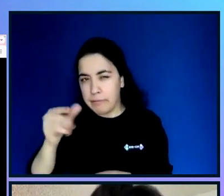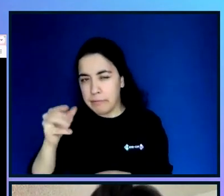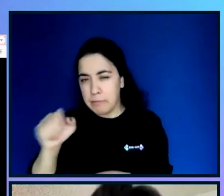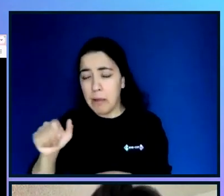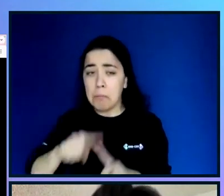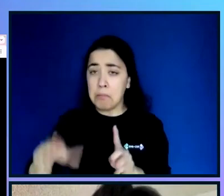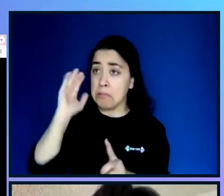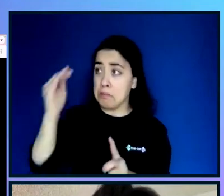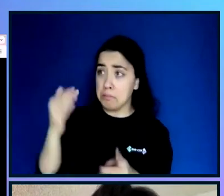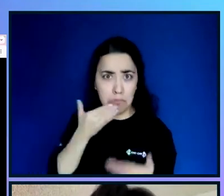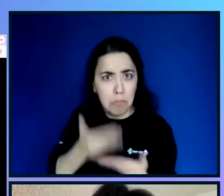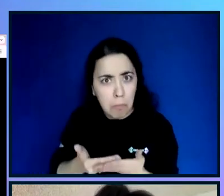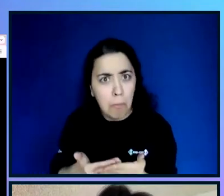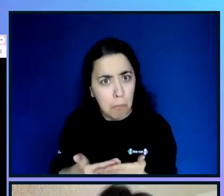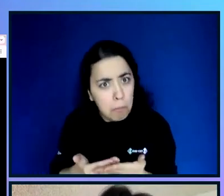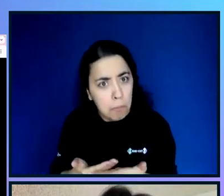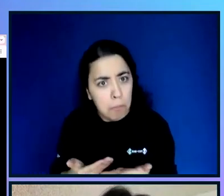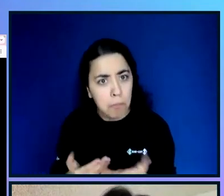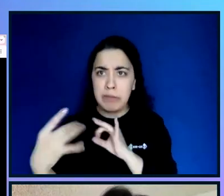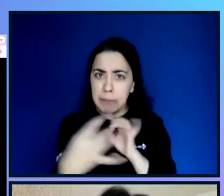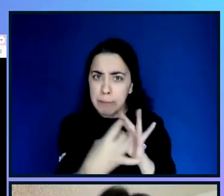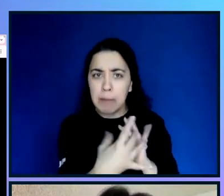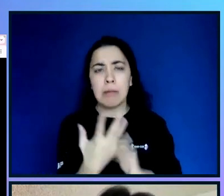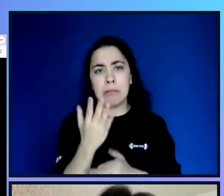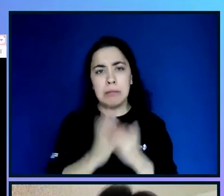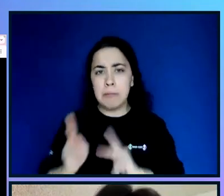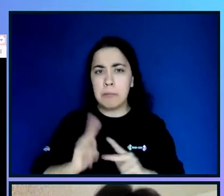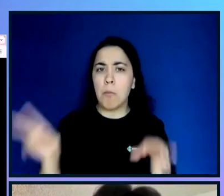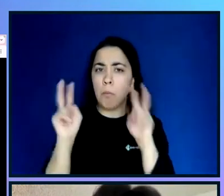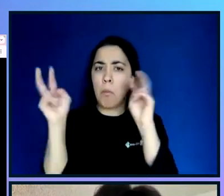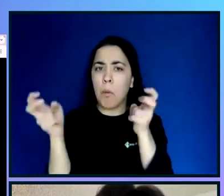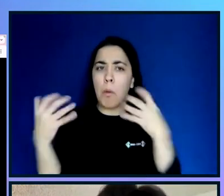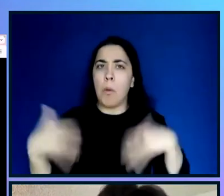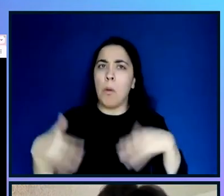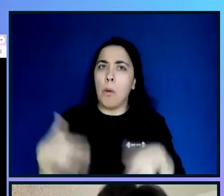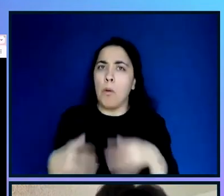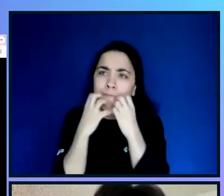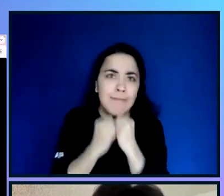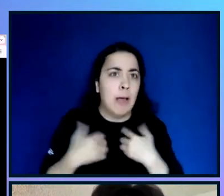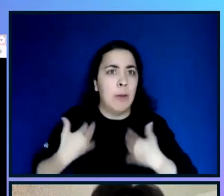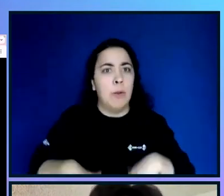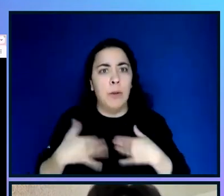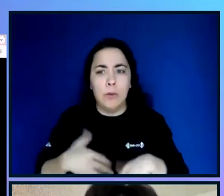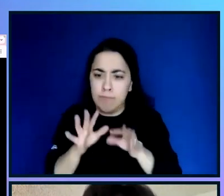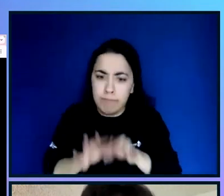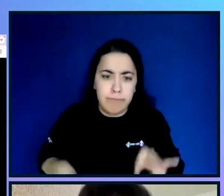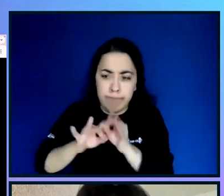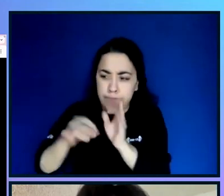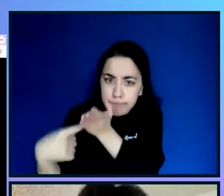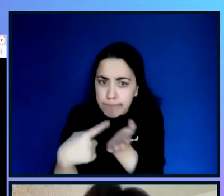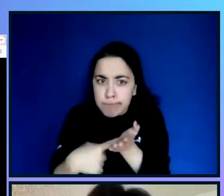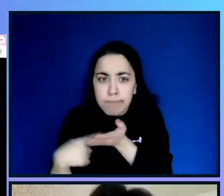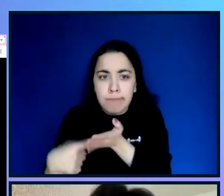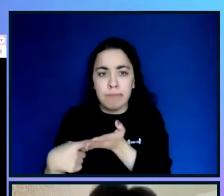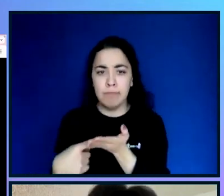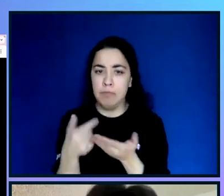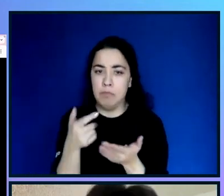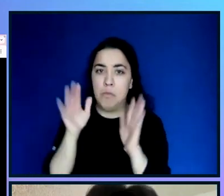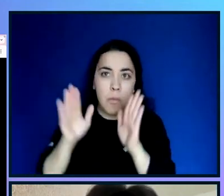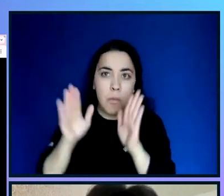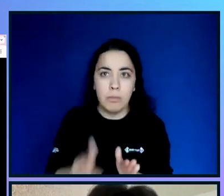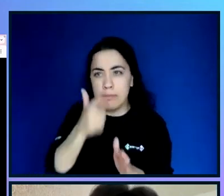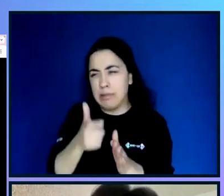well. Folks found that there was, quote unquote, so much value in the live discussions. And it was awesome to see that the interactivity